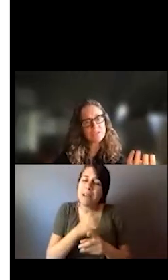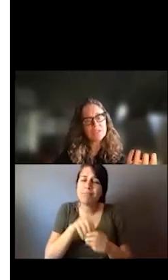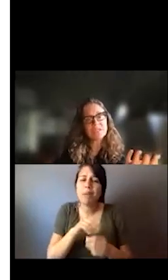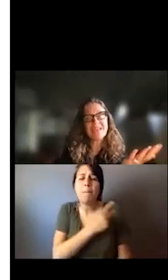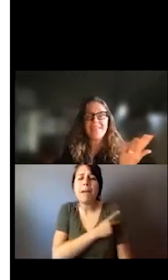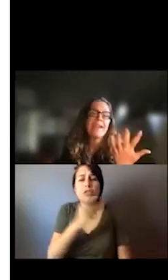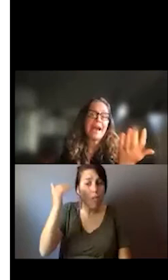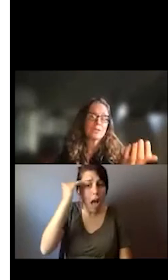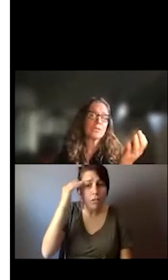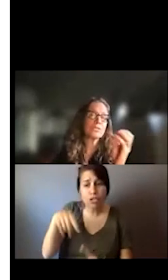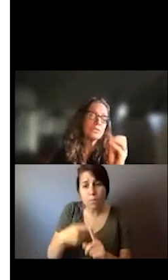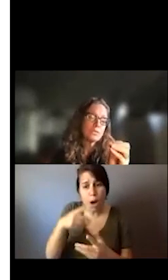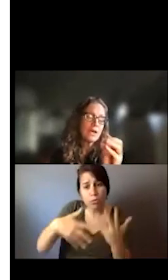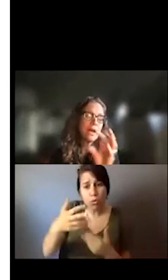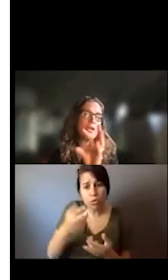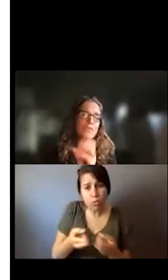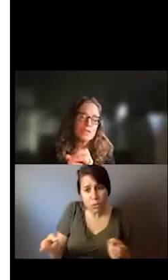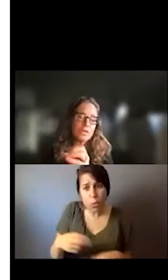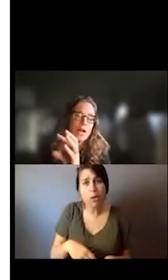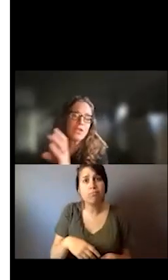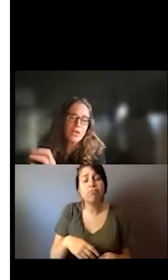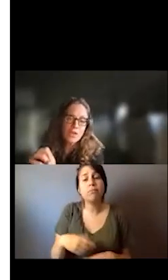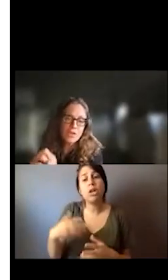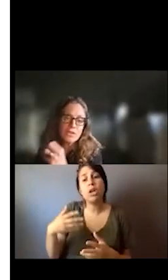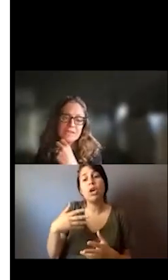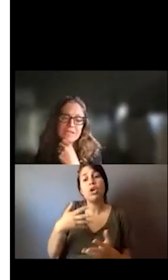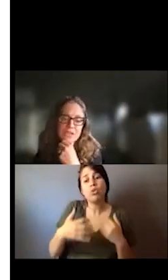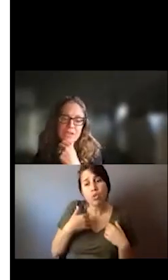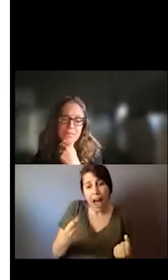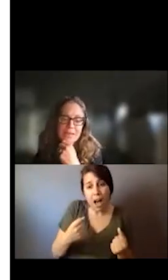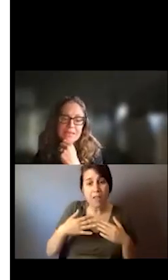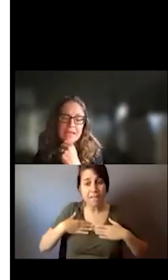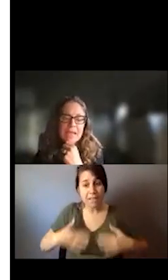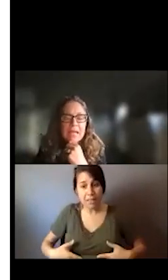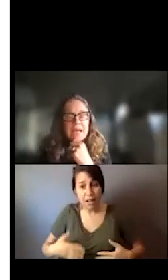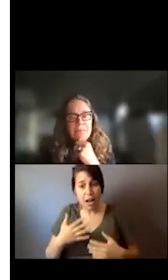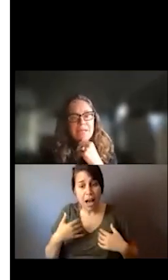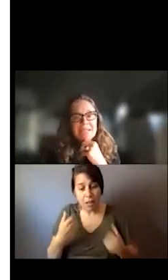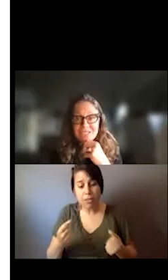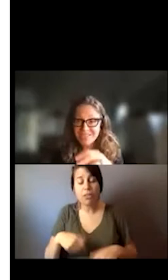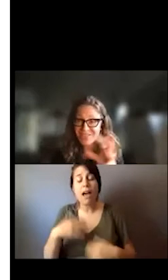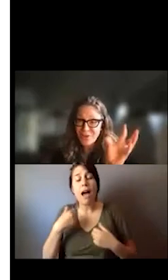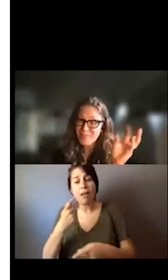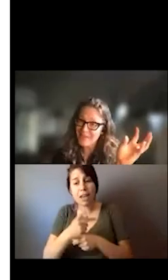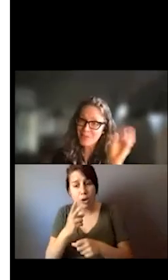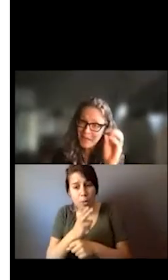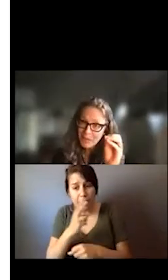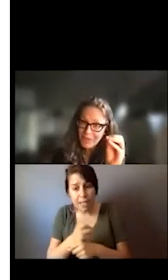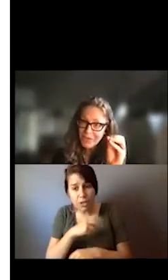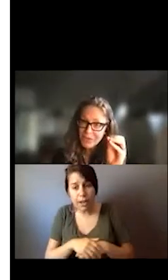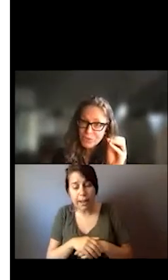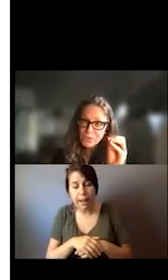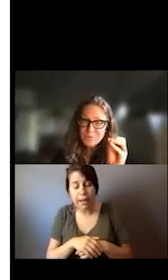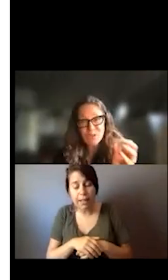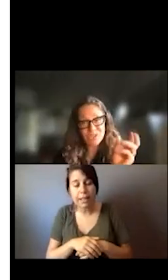social resources, and then actual social health, physical health, healthcare utilization impacts. In addition to there not being that